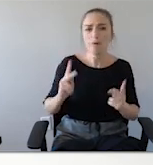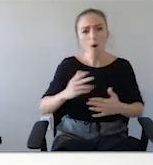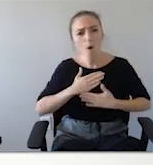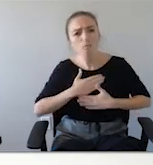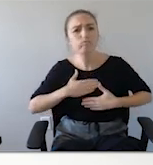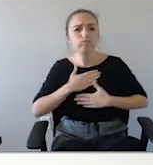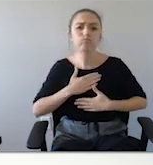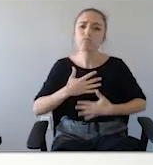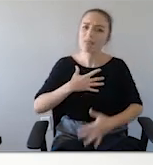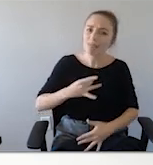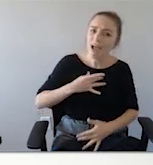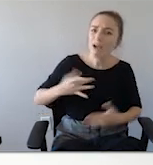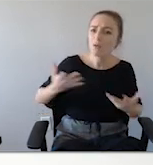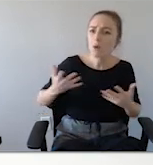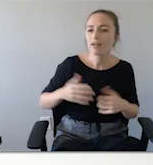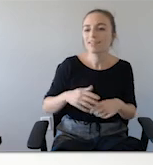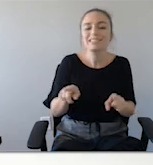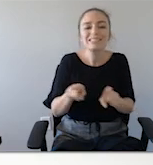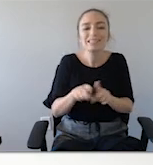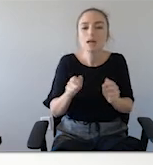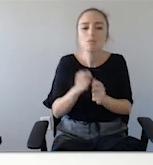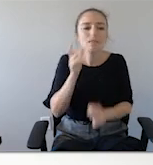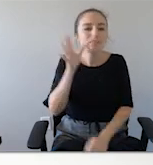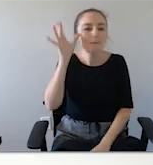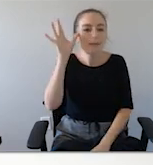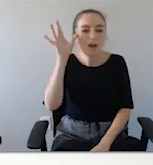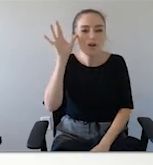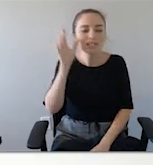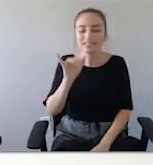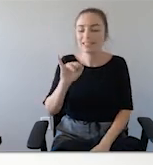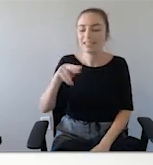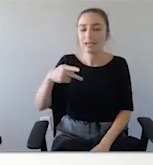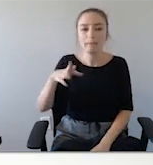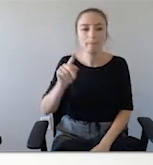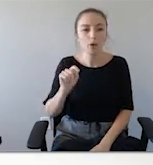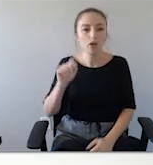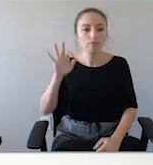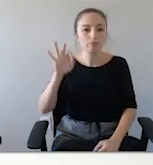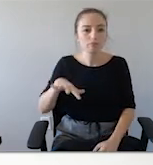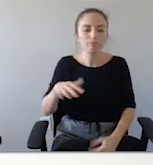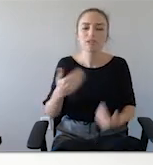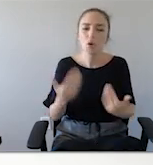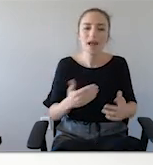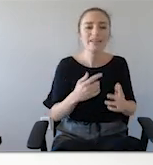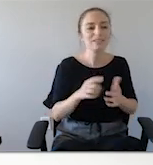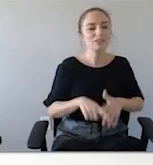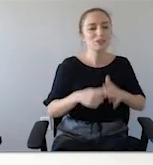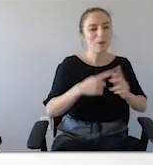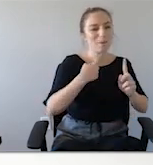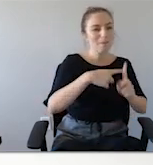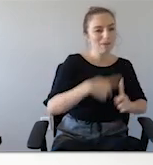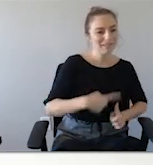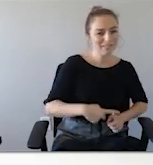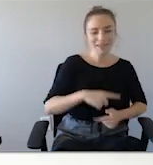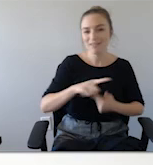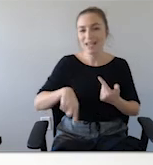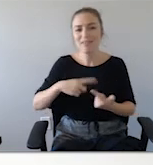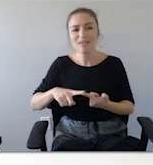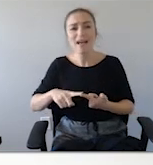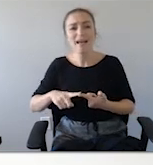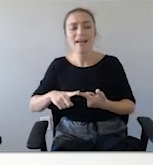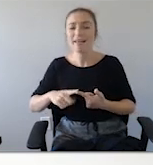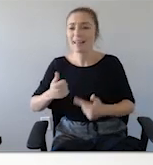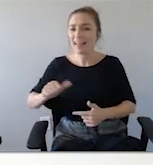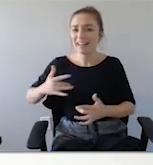then you can go into whatever the concerns were that you had. Continue to check to make sure that things are working well. If there's deadlines